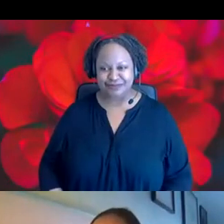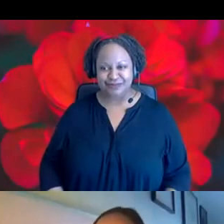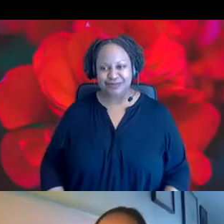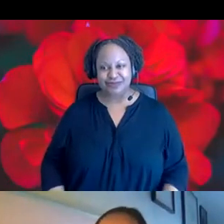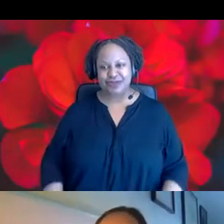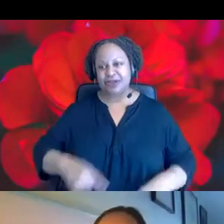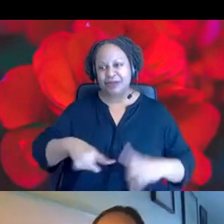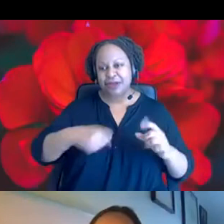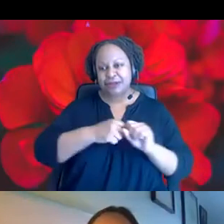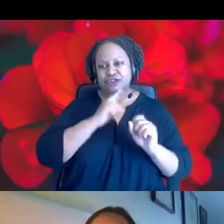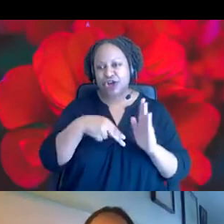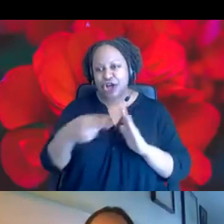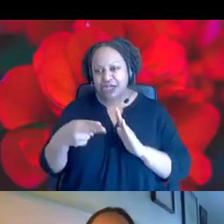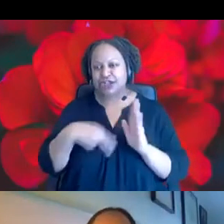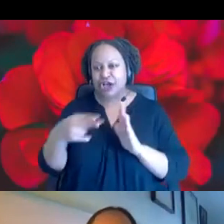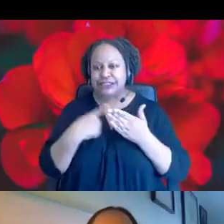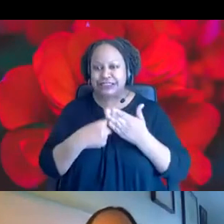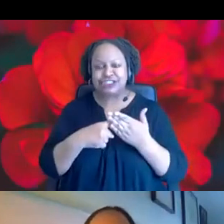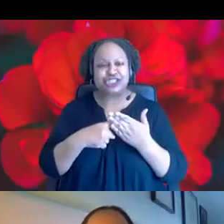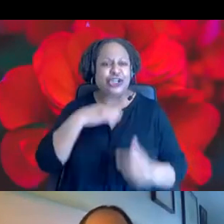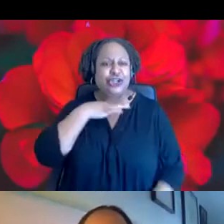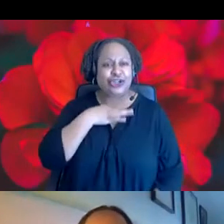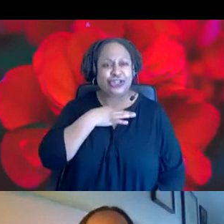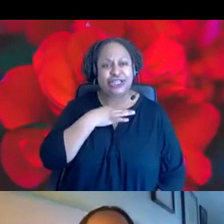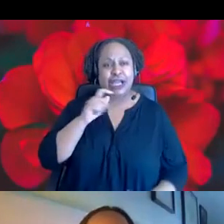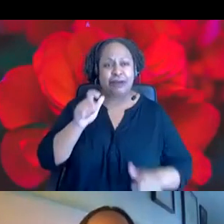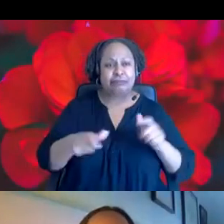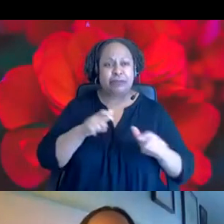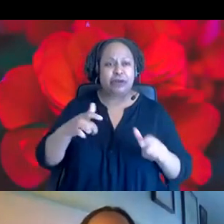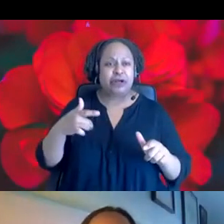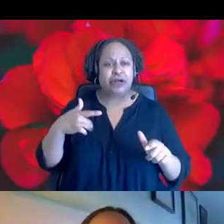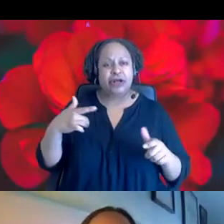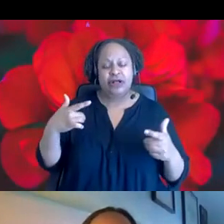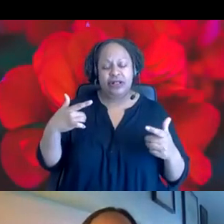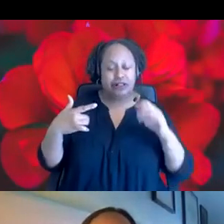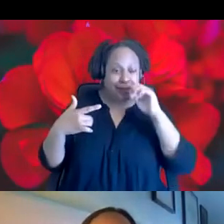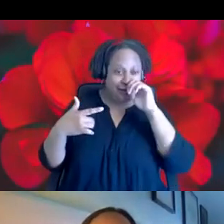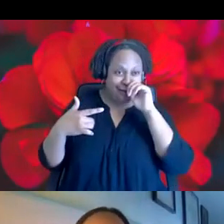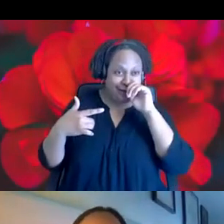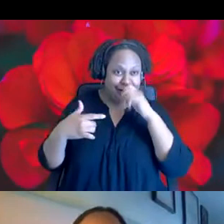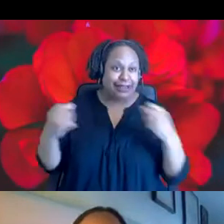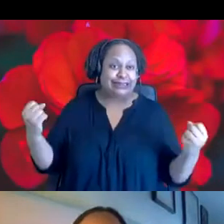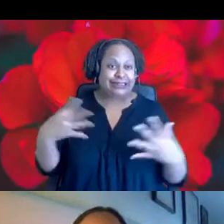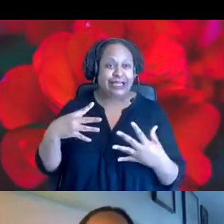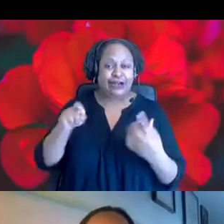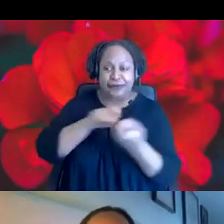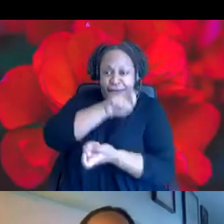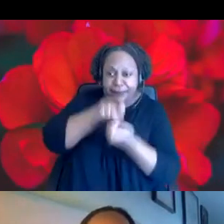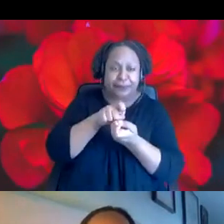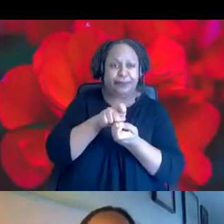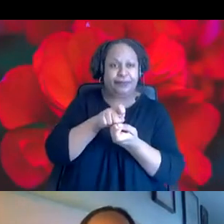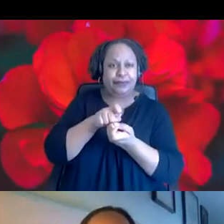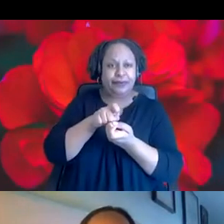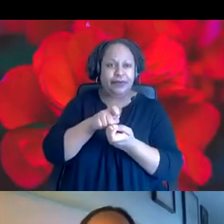being honest, having more honest conversation, are we feeling like the fear of retribution is not there? Is the power dynamic actually shifting? Are